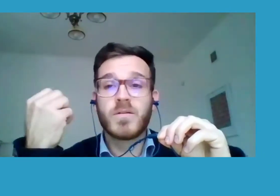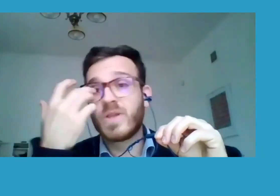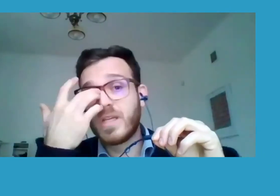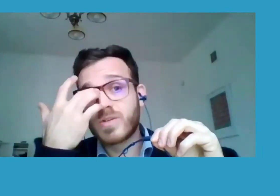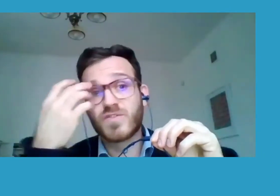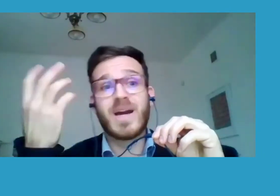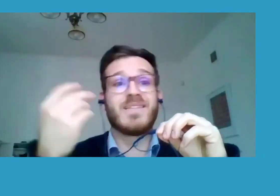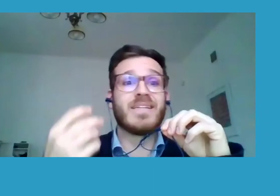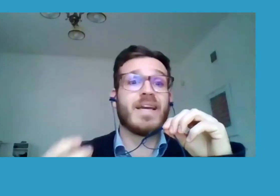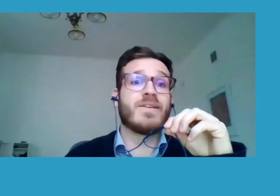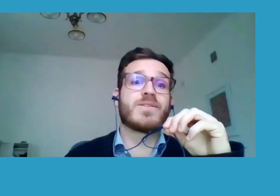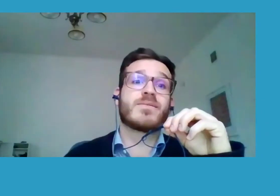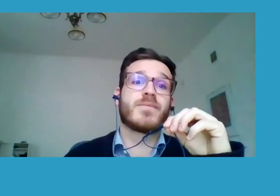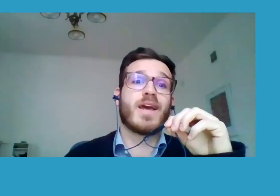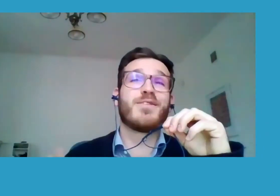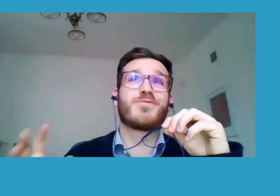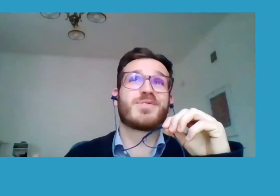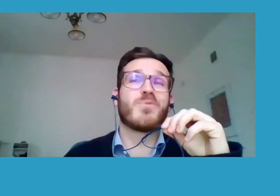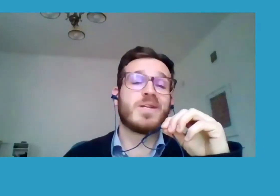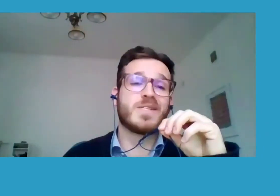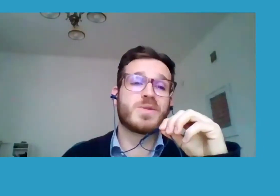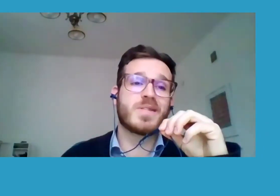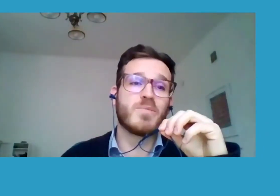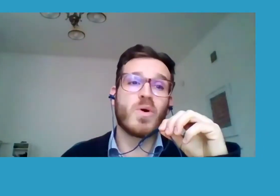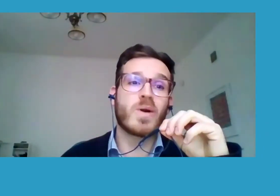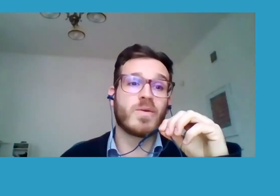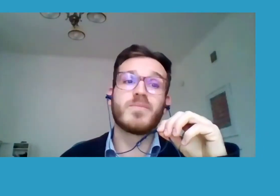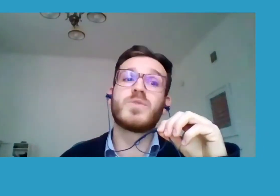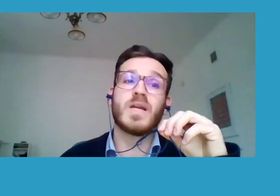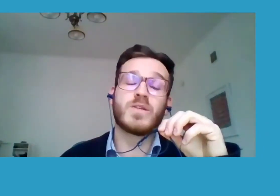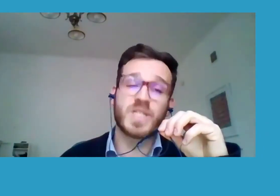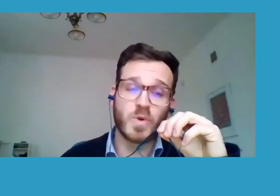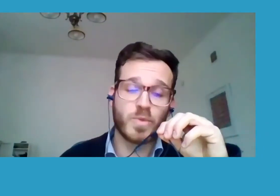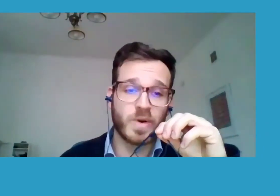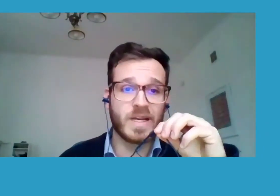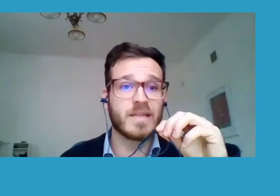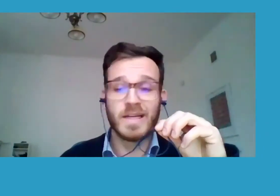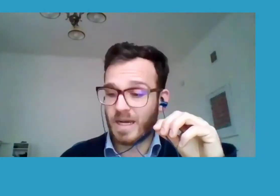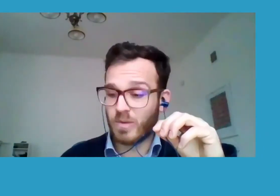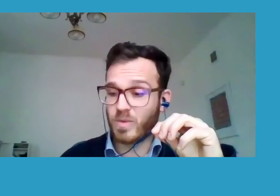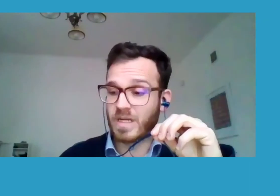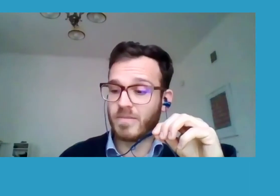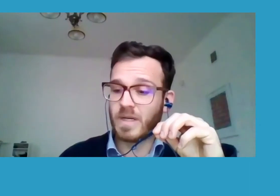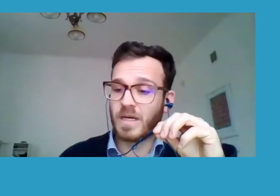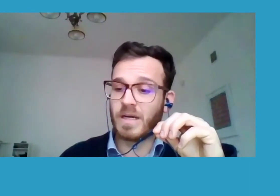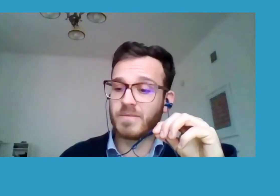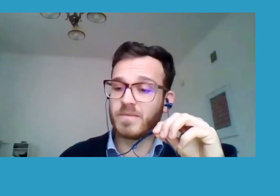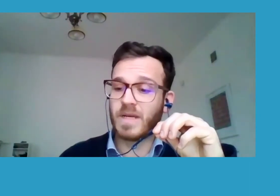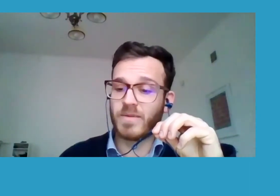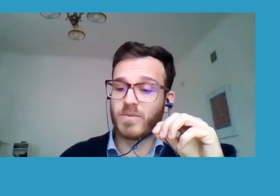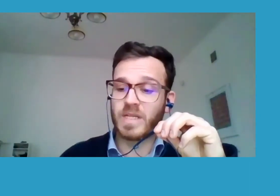And how? With the use of bias indicators. And if someone is interested more or would like to explore more on that, I would